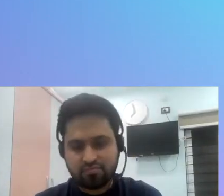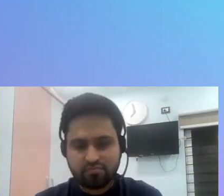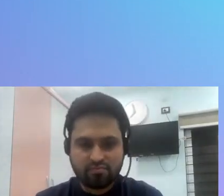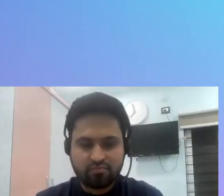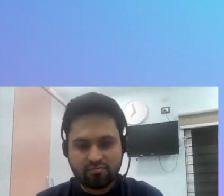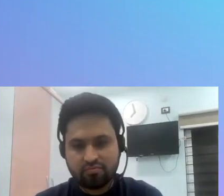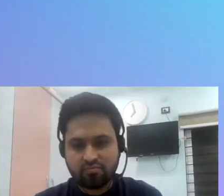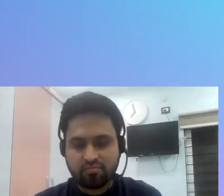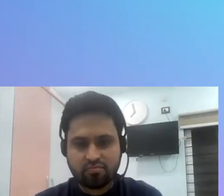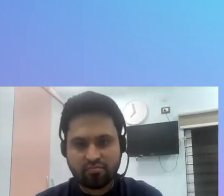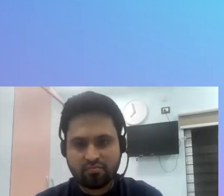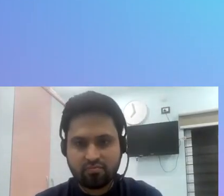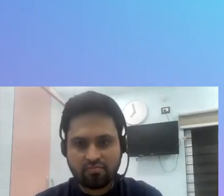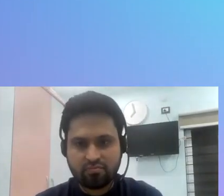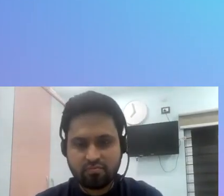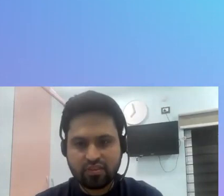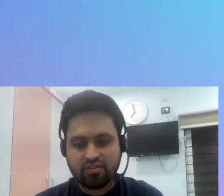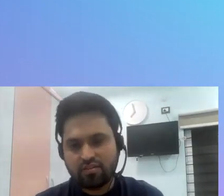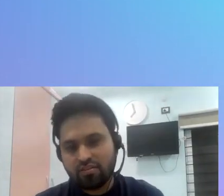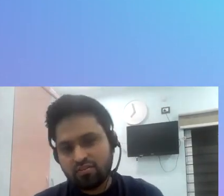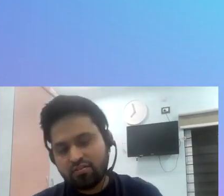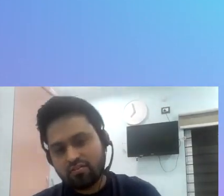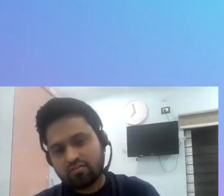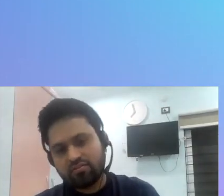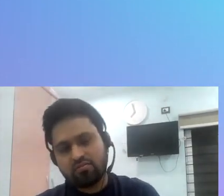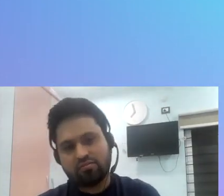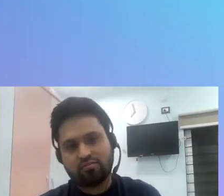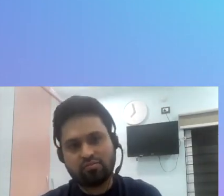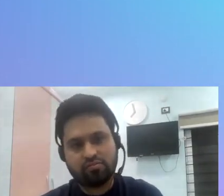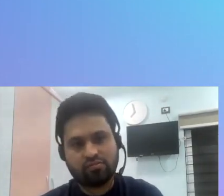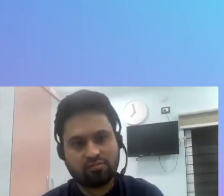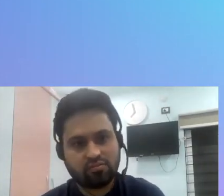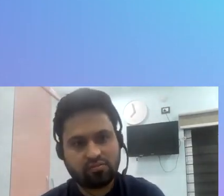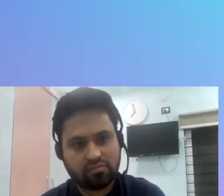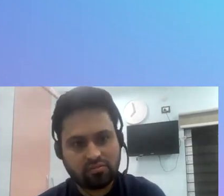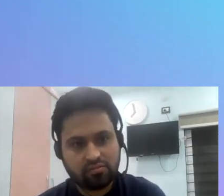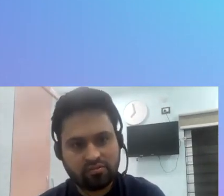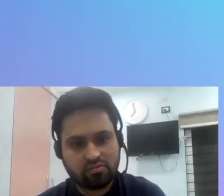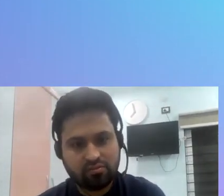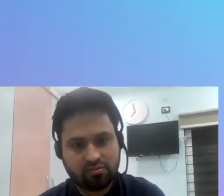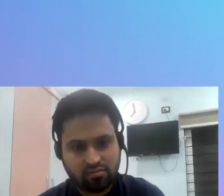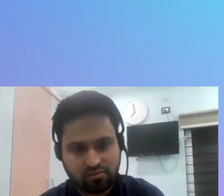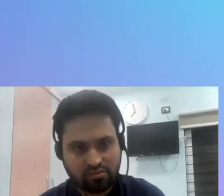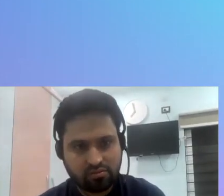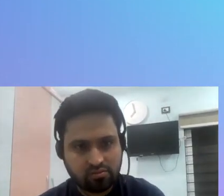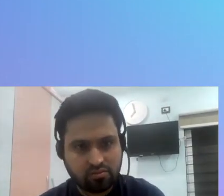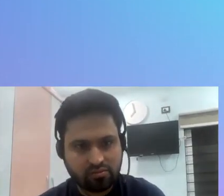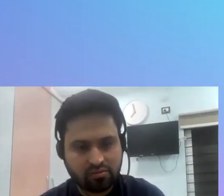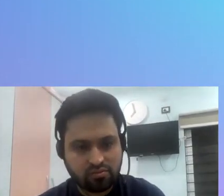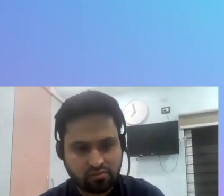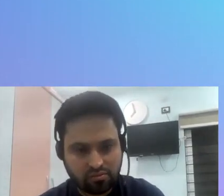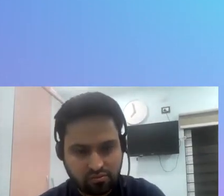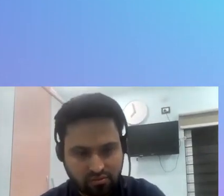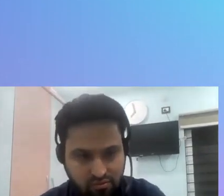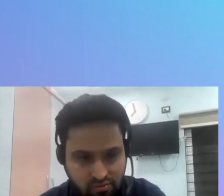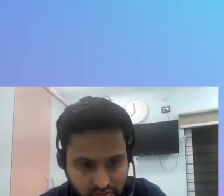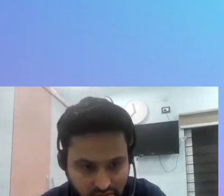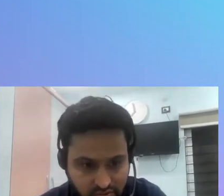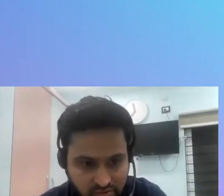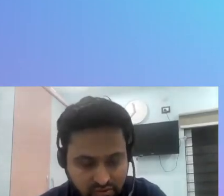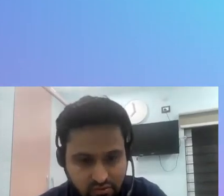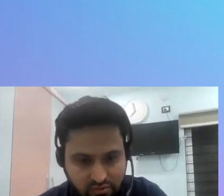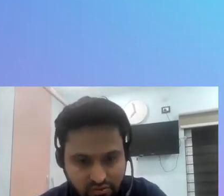to see a product like the browser extension incorporate snapshot testing, please let me know. I'll be on the